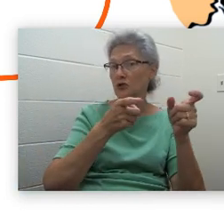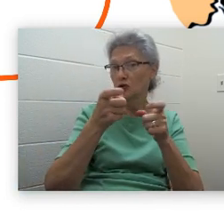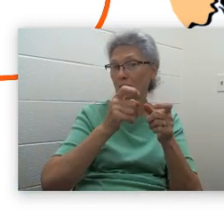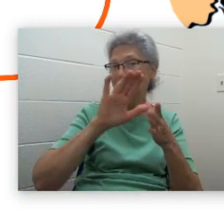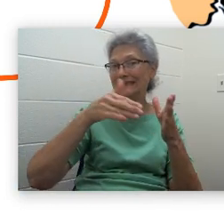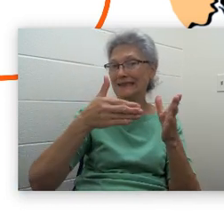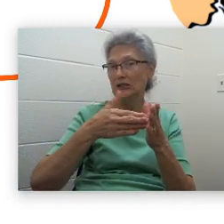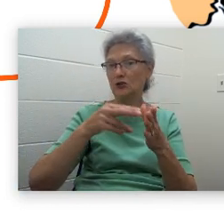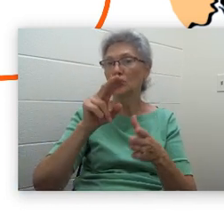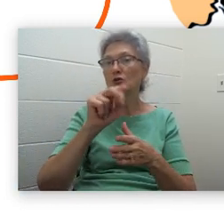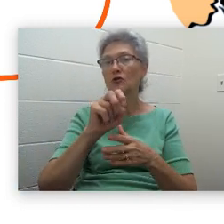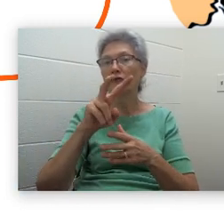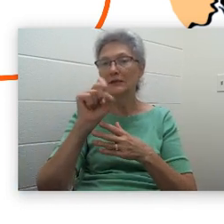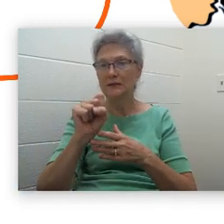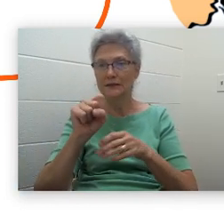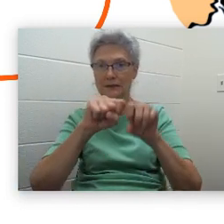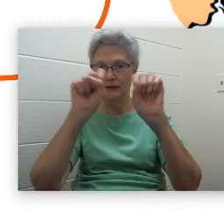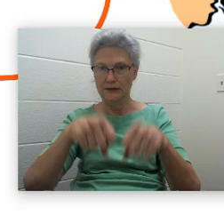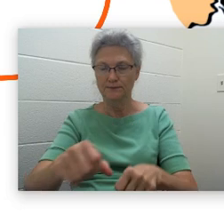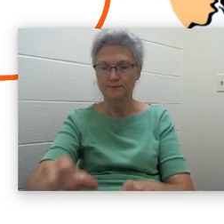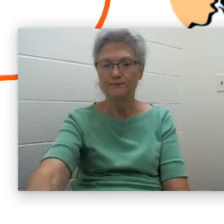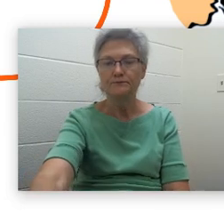system.